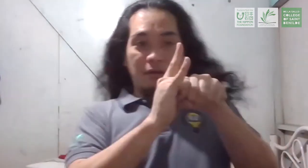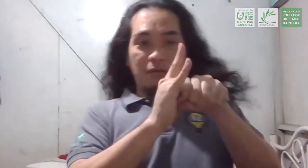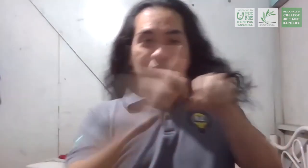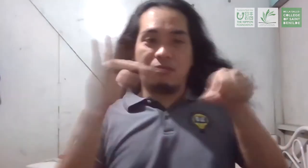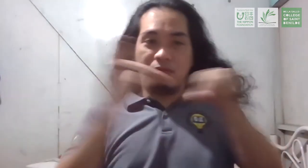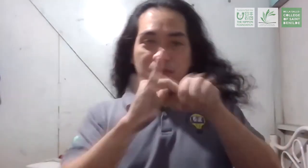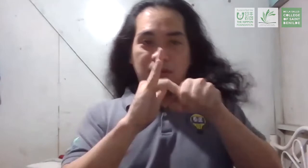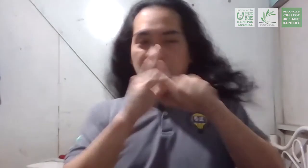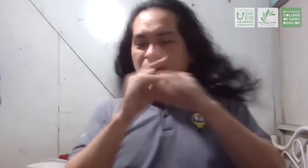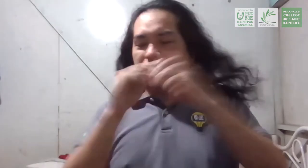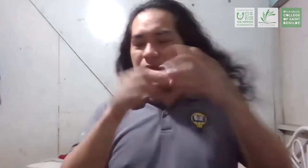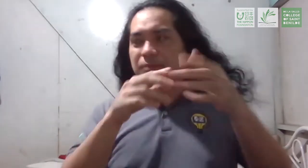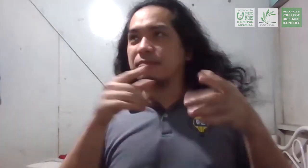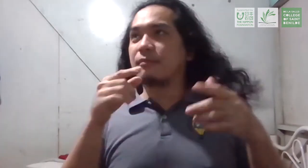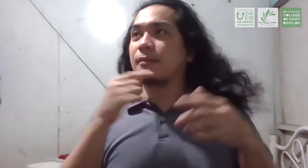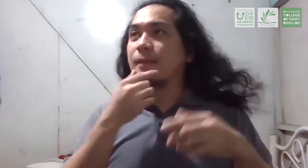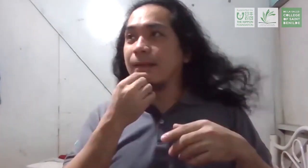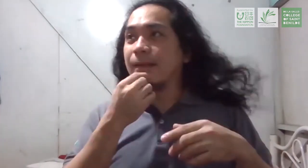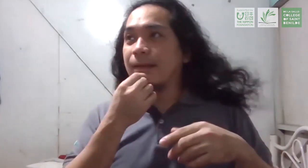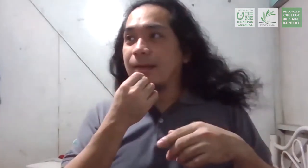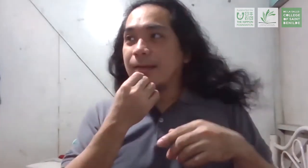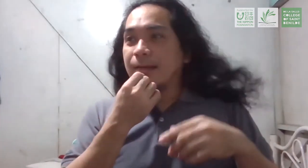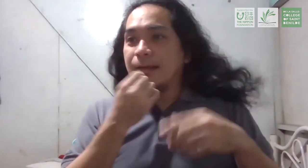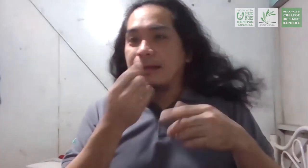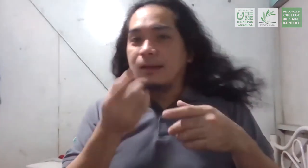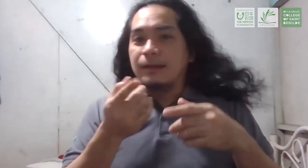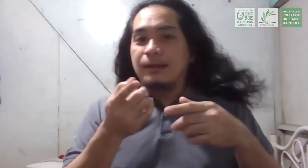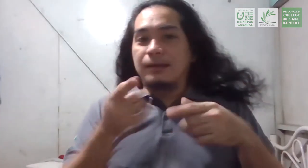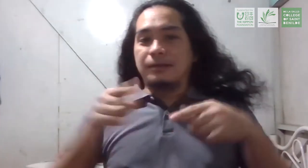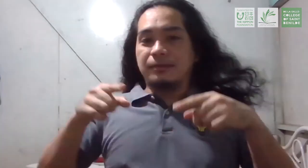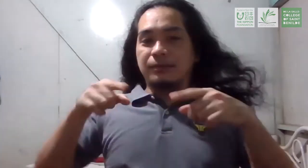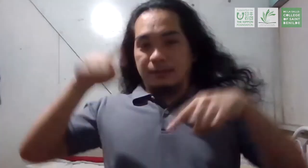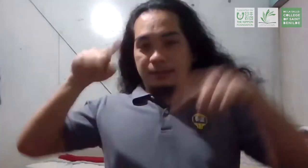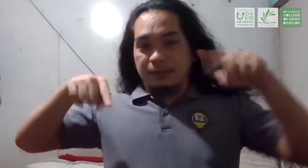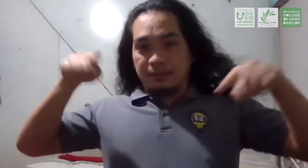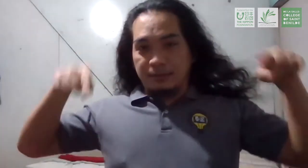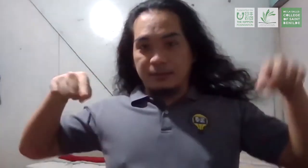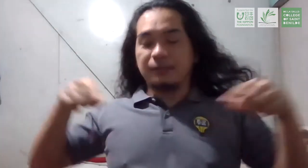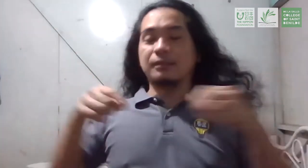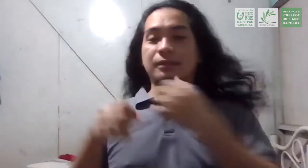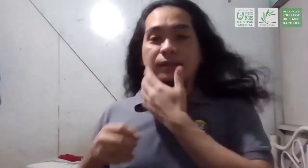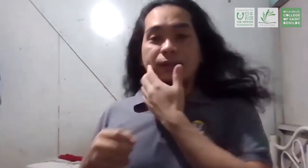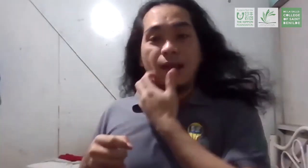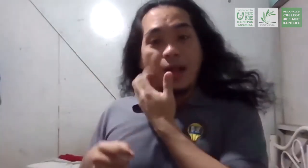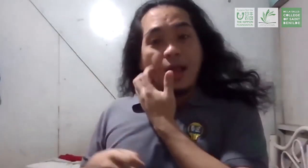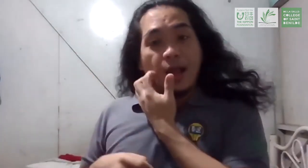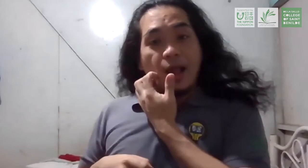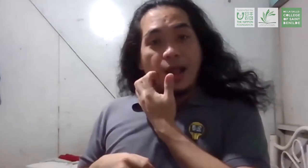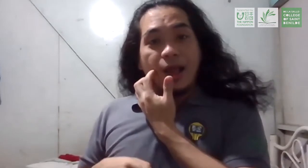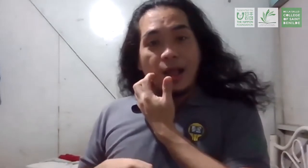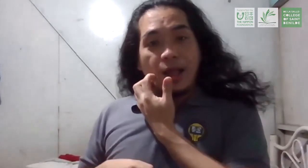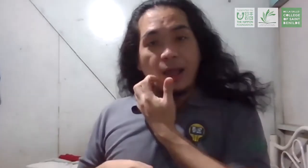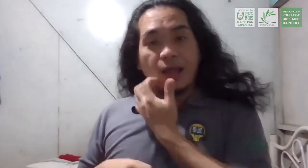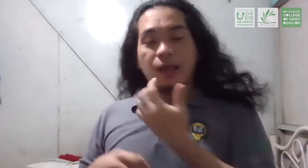So it depends, I guess, on the sentence where you're going to put the love. The object is love.